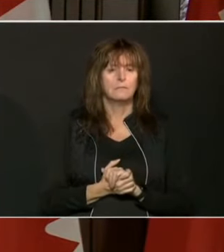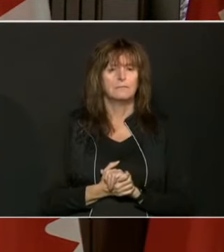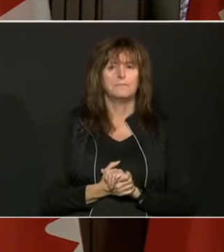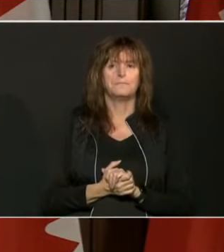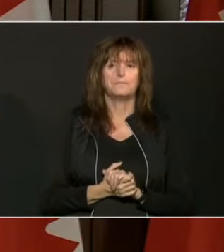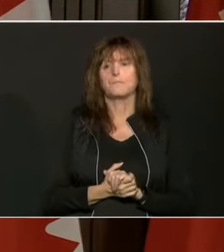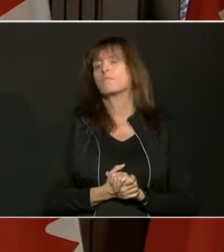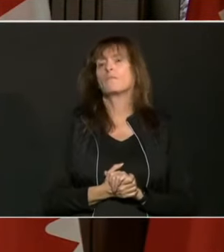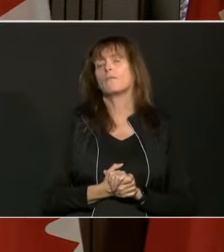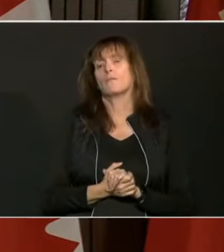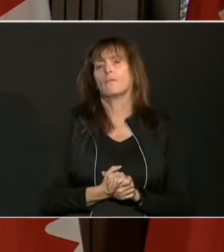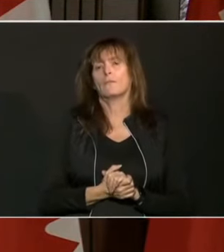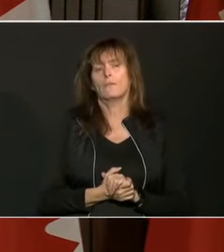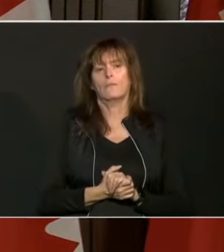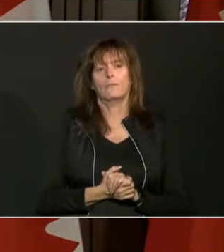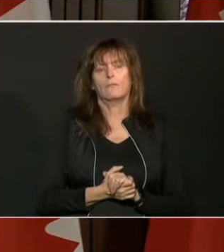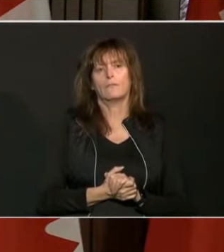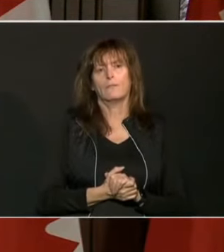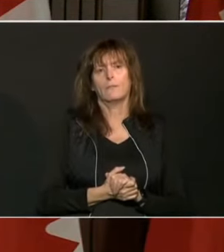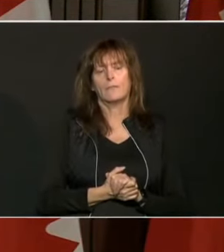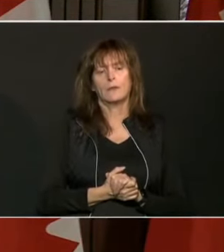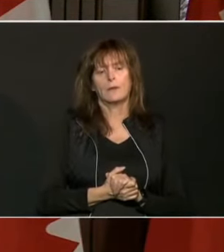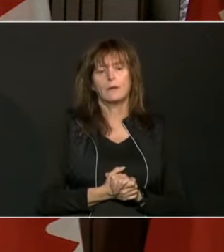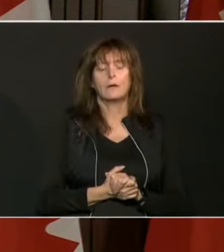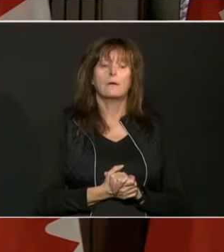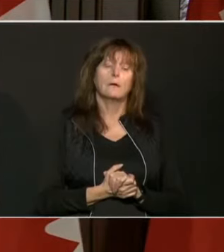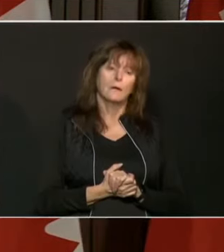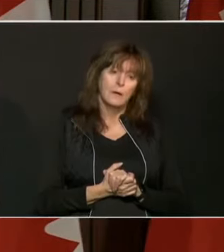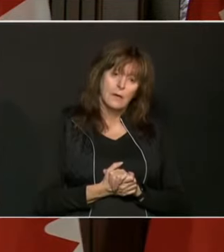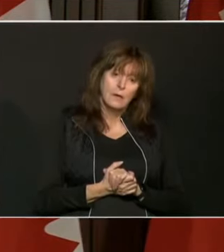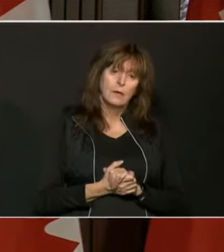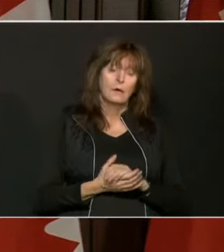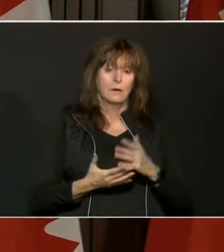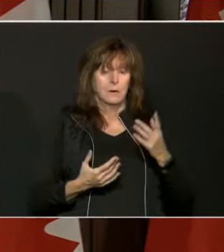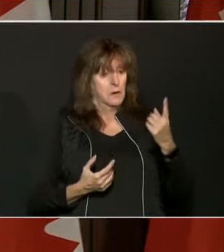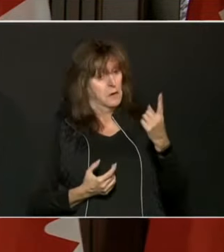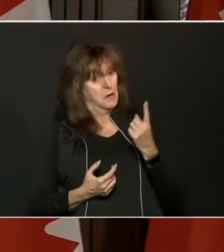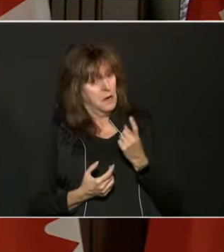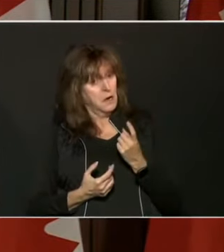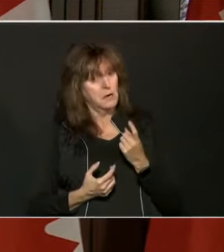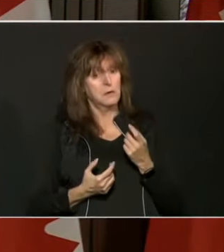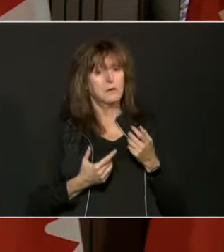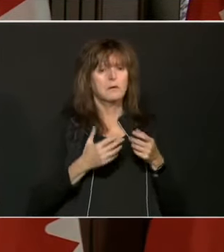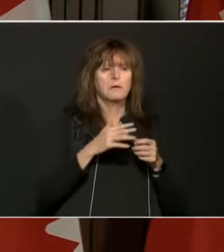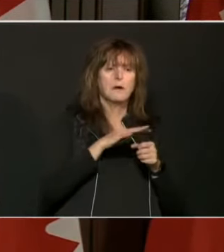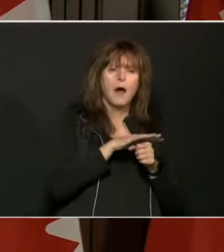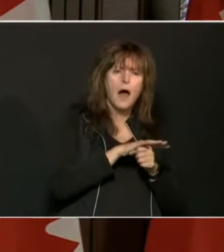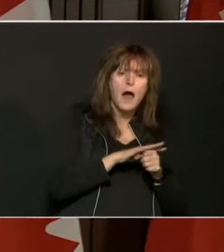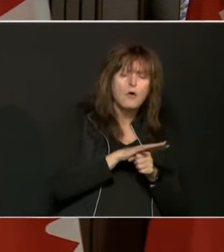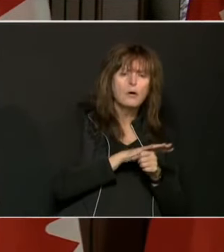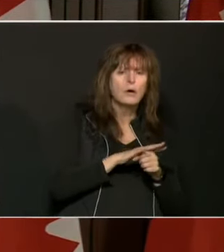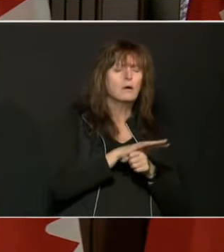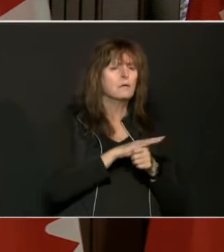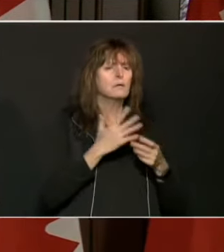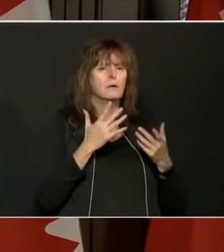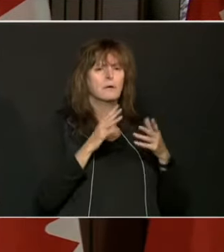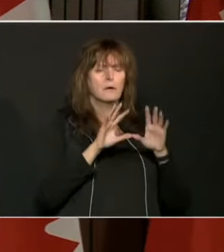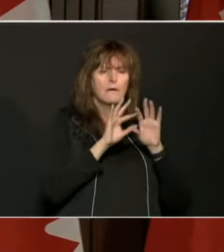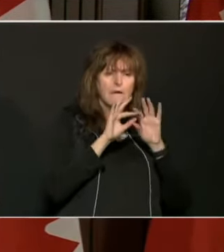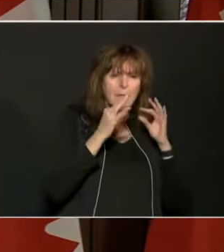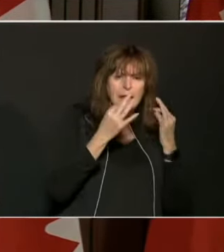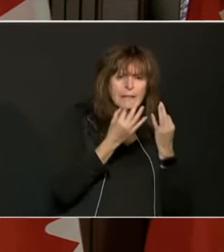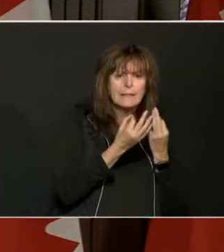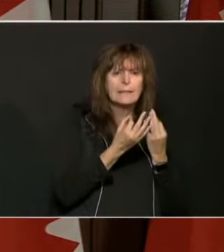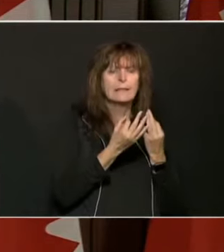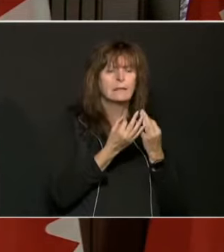you're asking about where you have areas where there's large extended families in one household, there